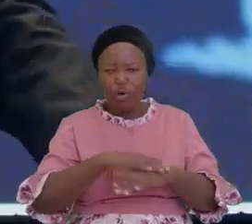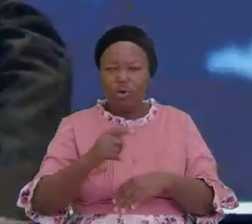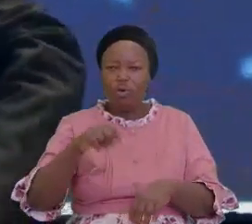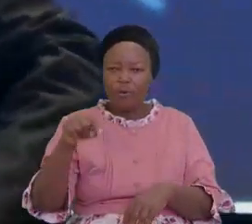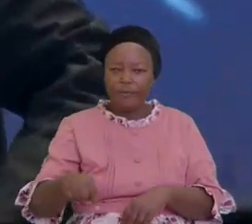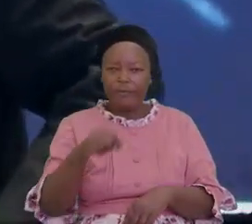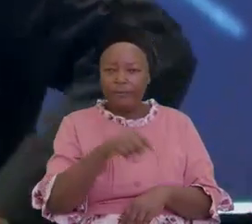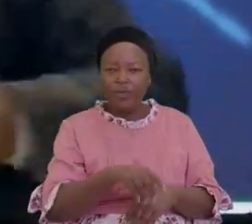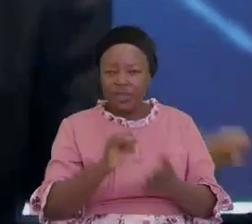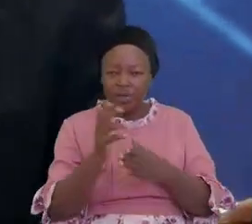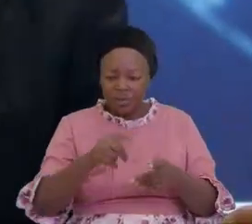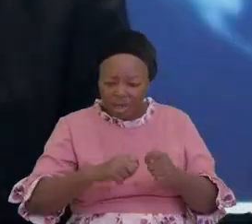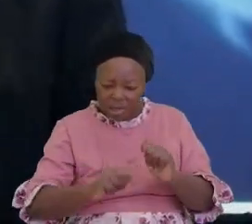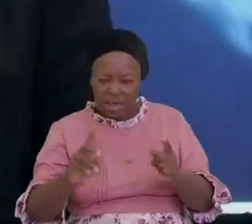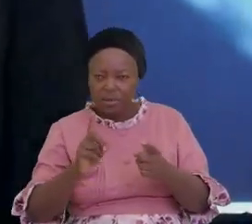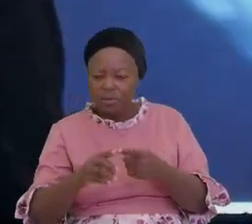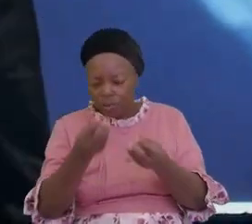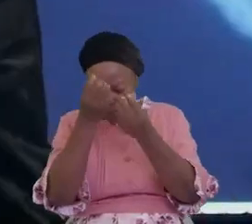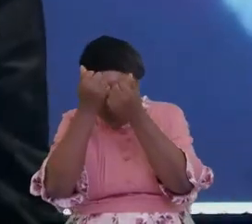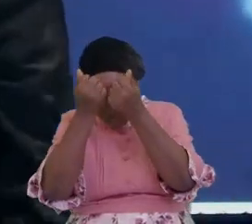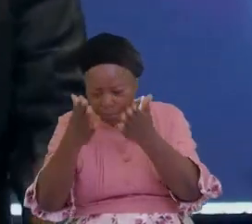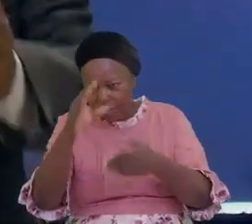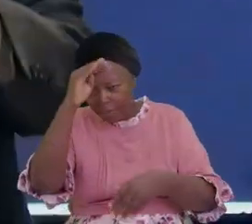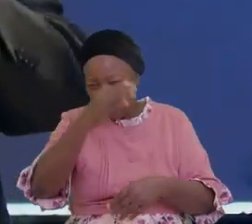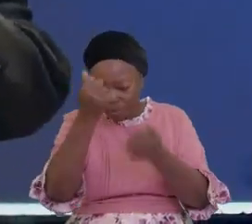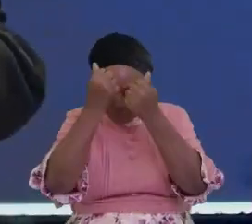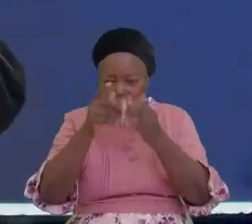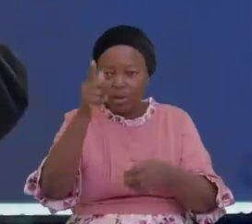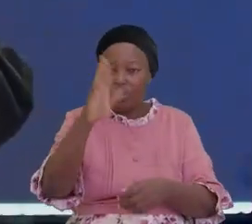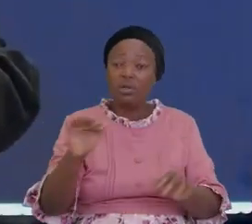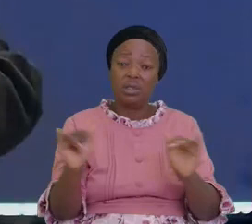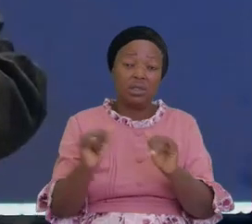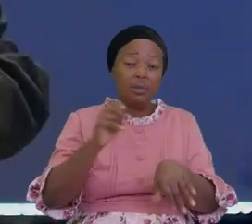you are trying to obey man, obey God at the same time.